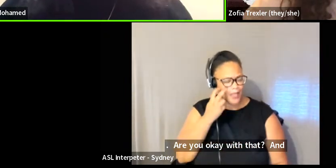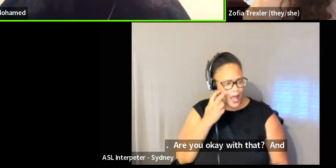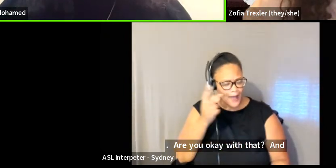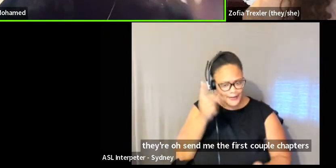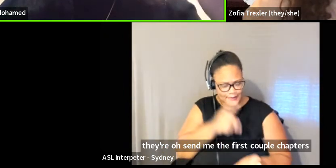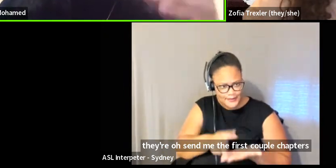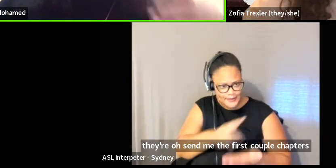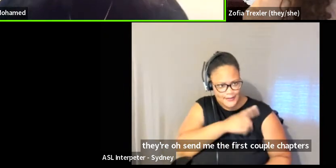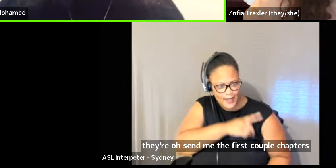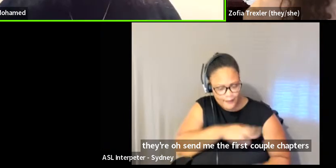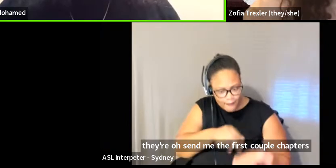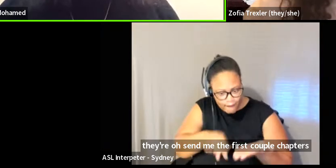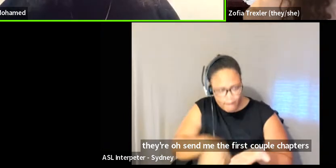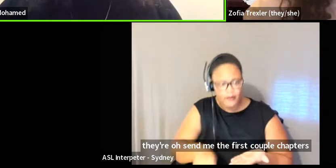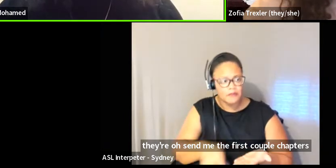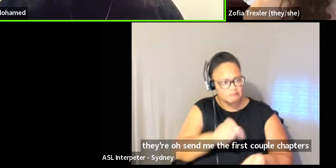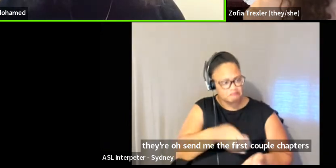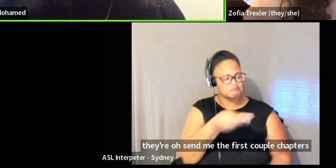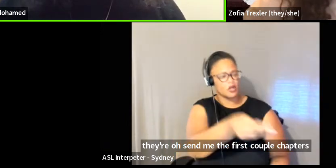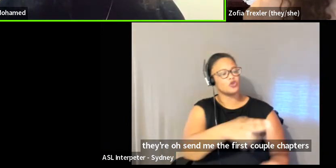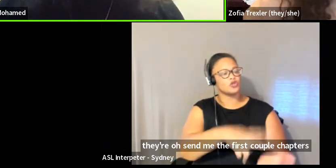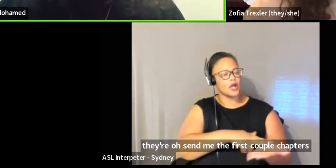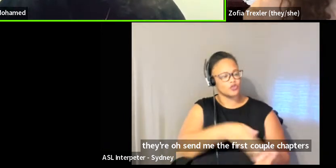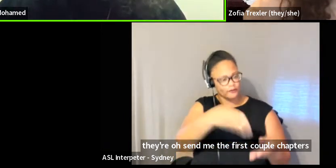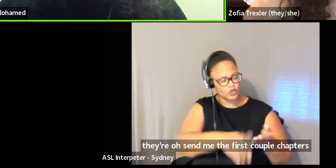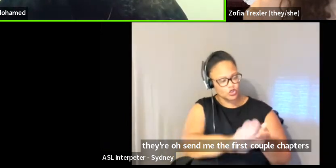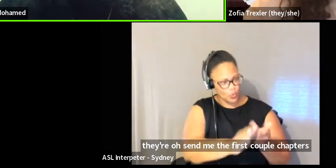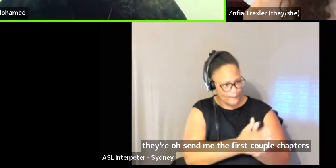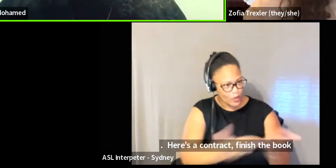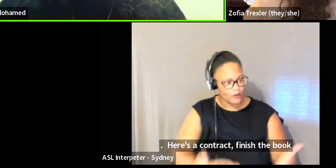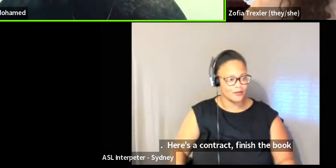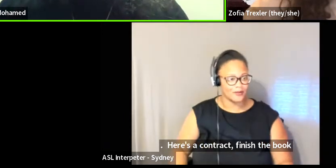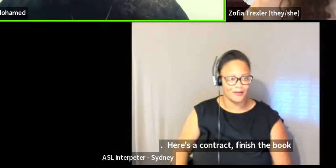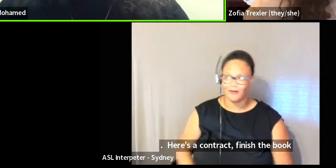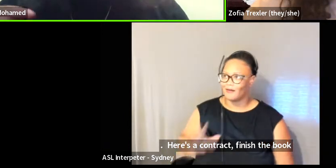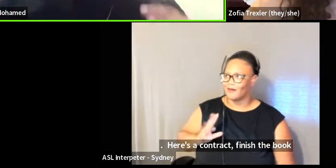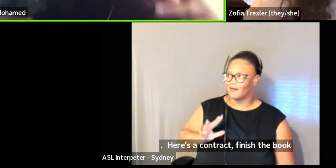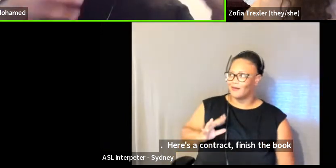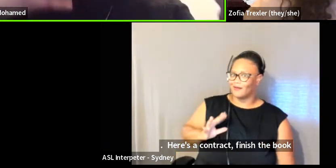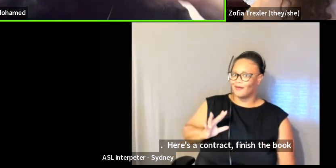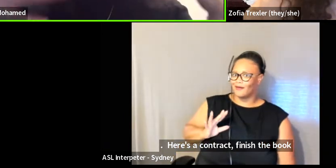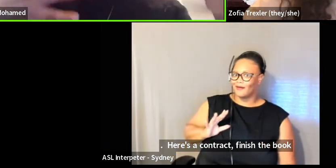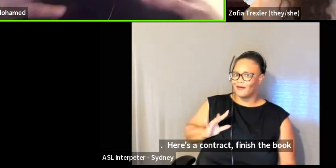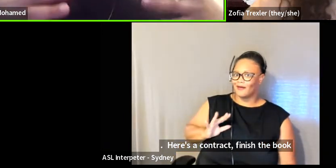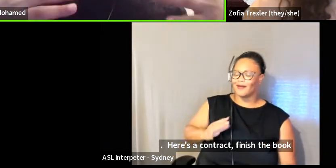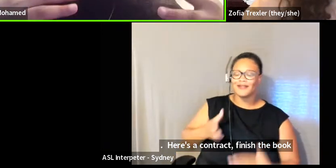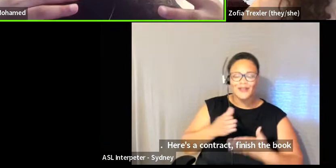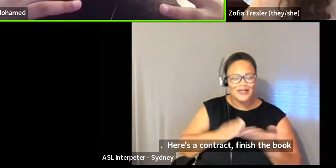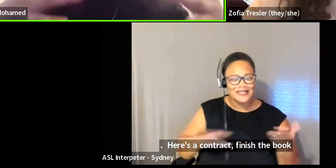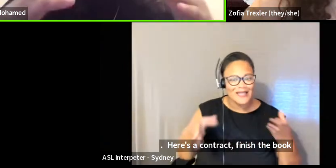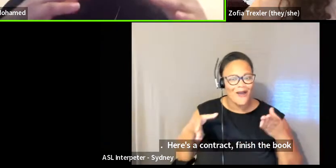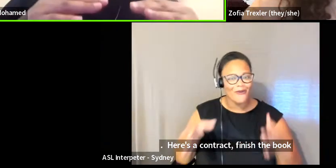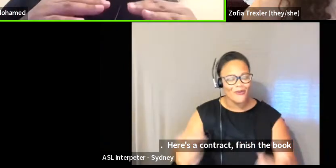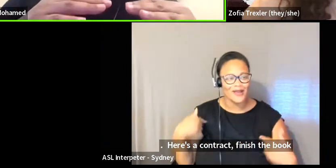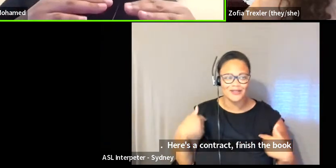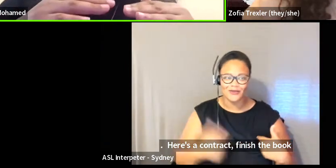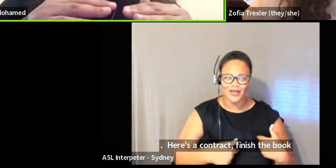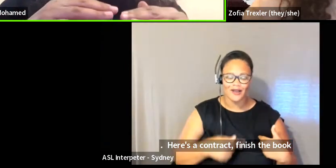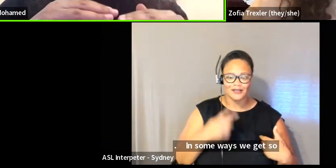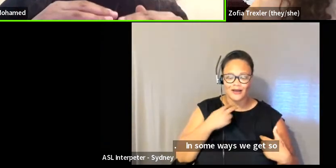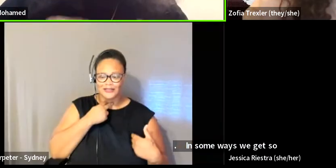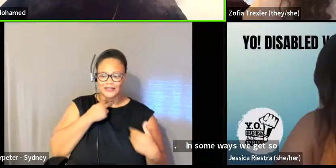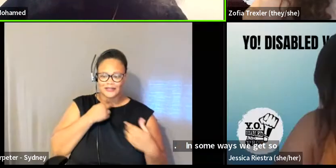here's a contract, finish the book. And in some ways we get so caught up in the idea of